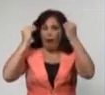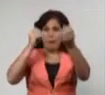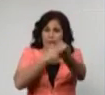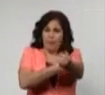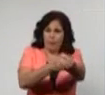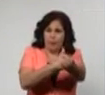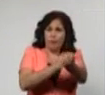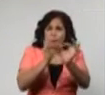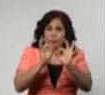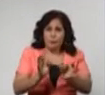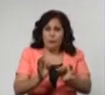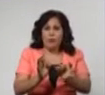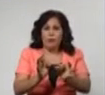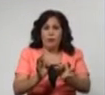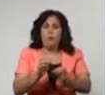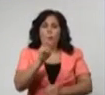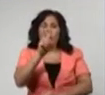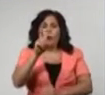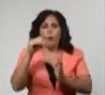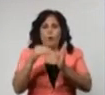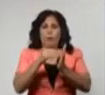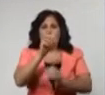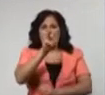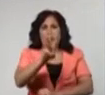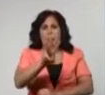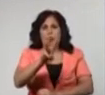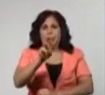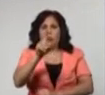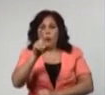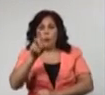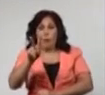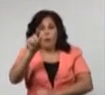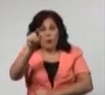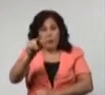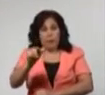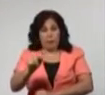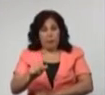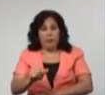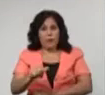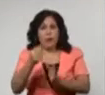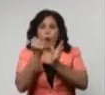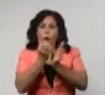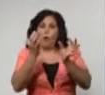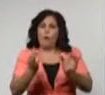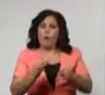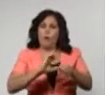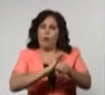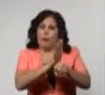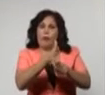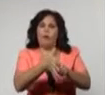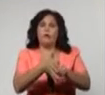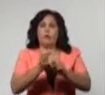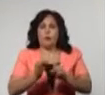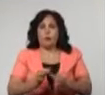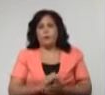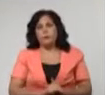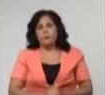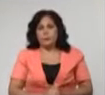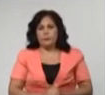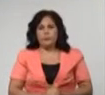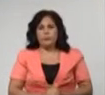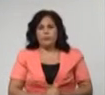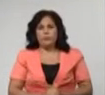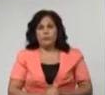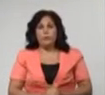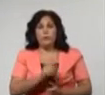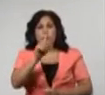tests, and so on. I can assure you that samples from all these territories were analyzed